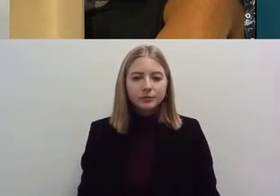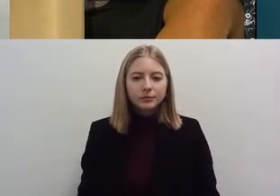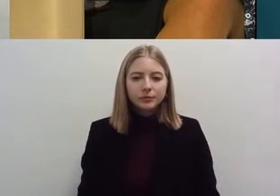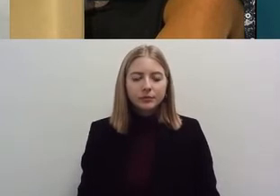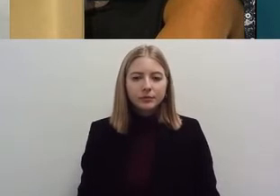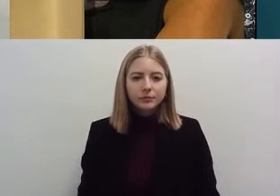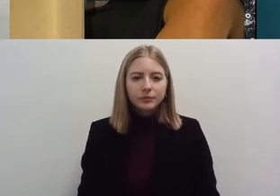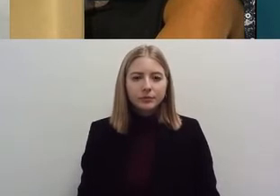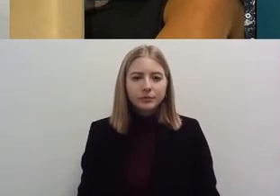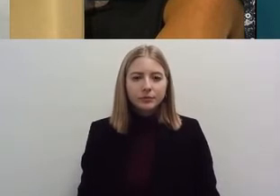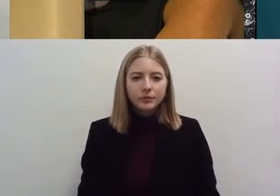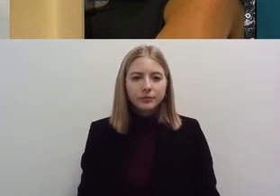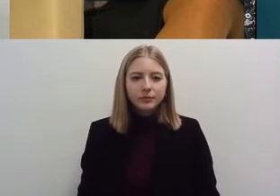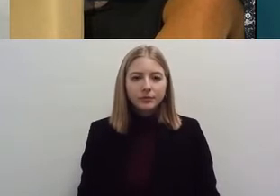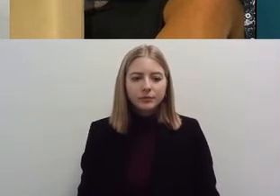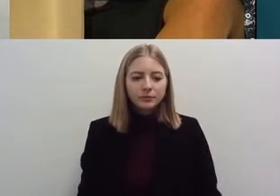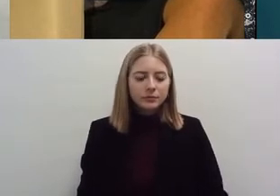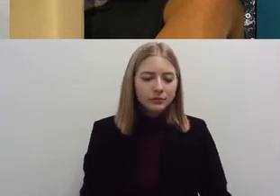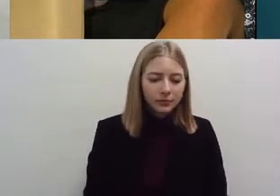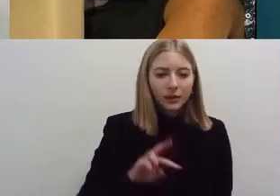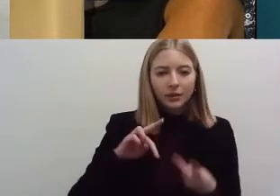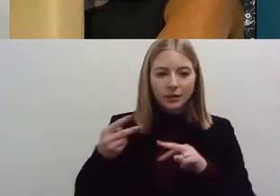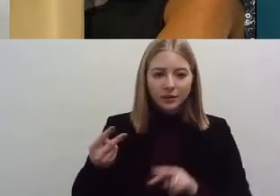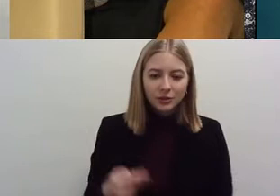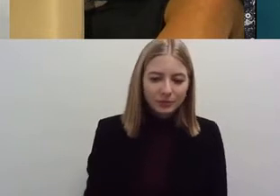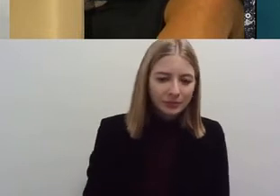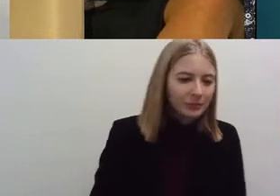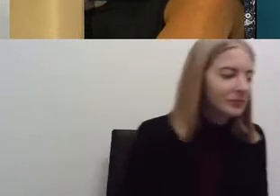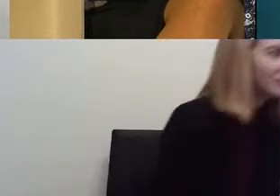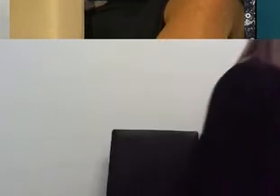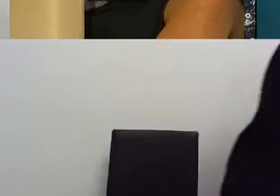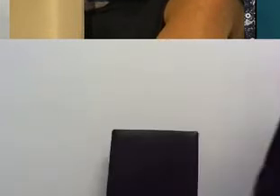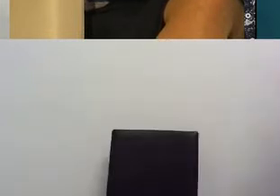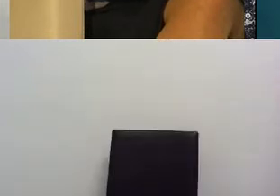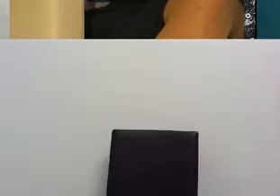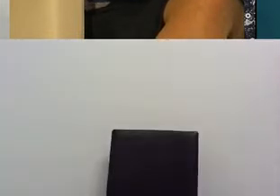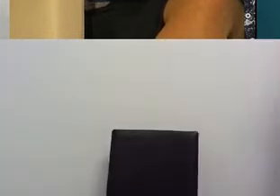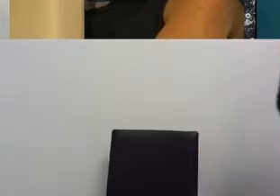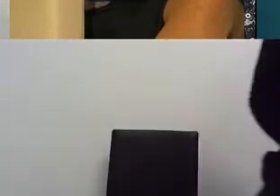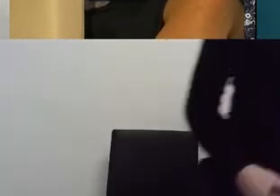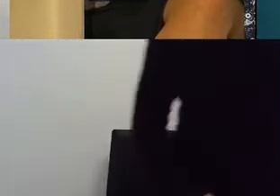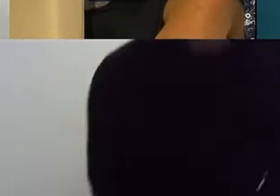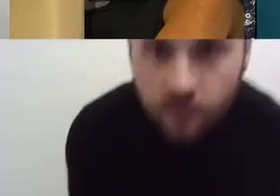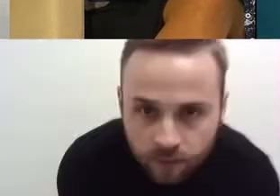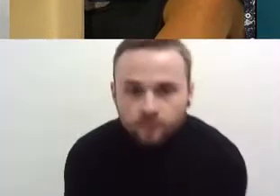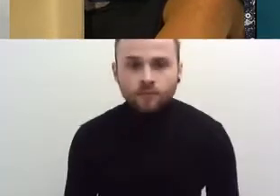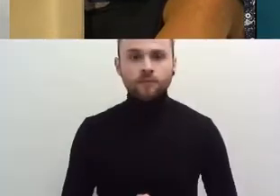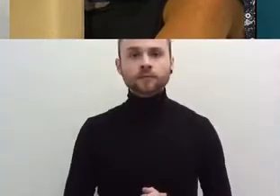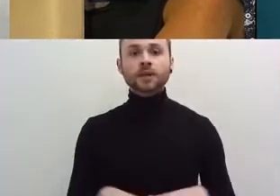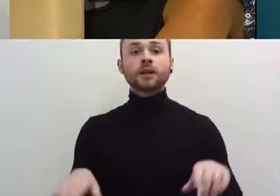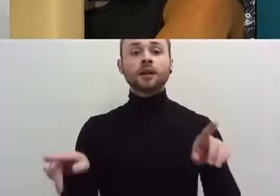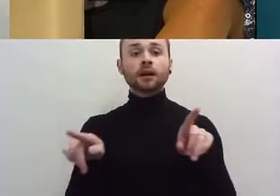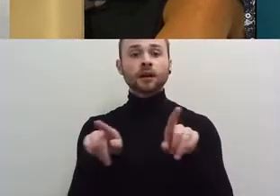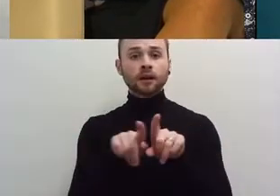if we are activities, we all are participating in this. So we are showing for teenagers that it's okay if you don't